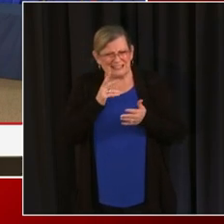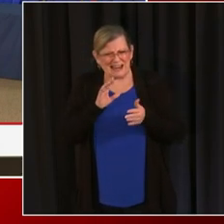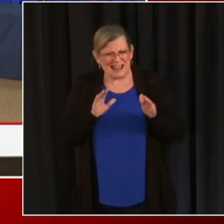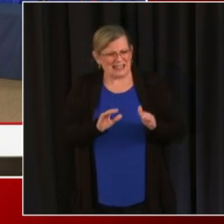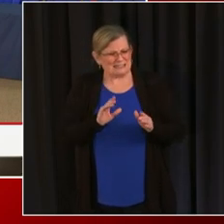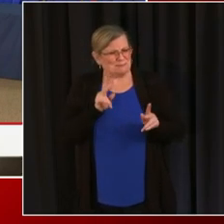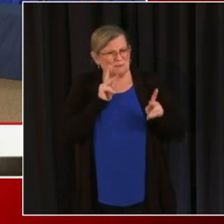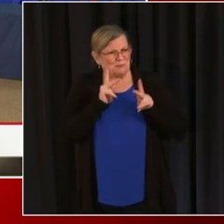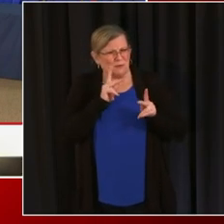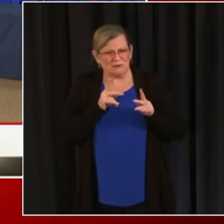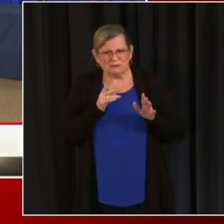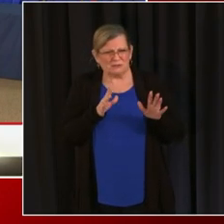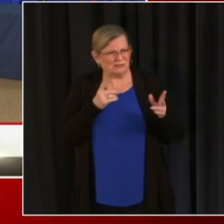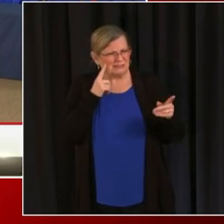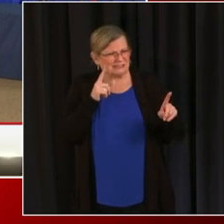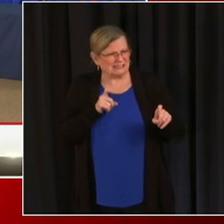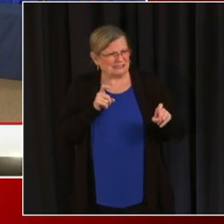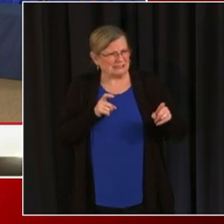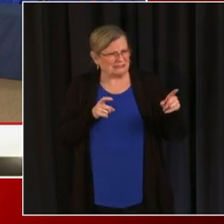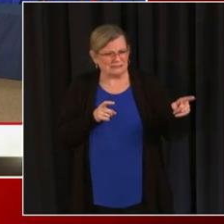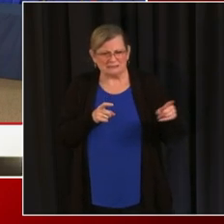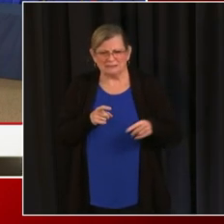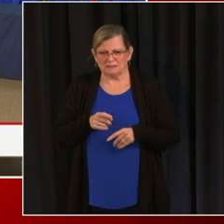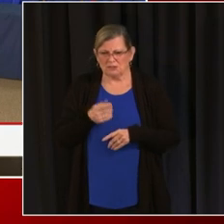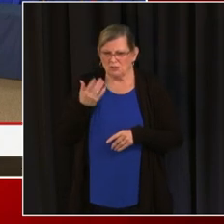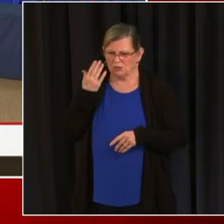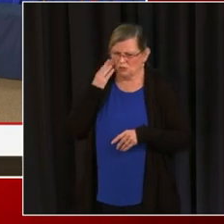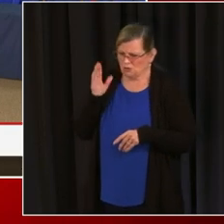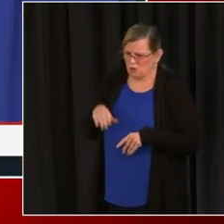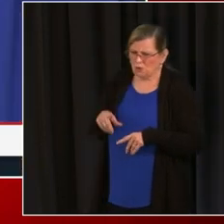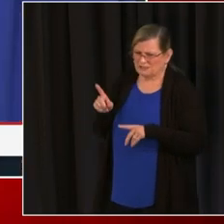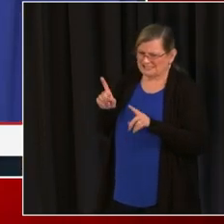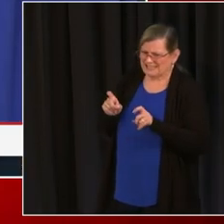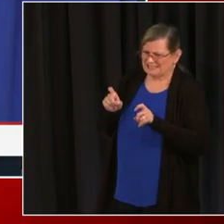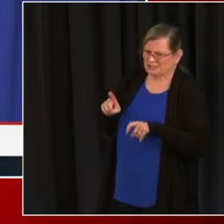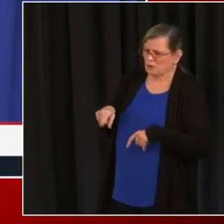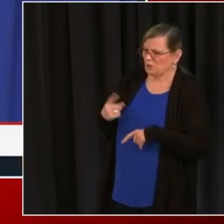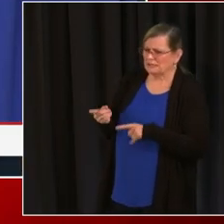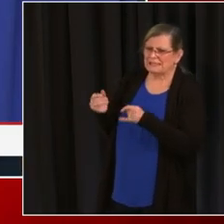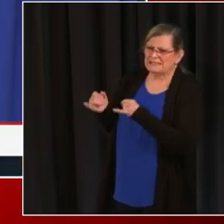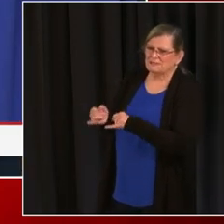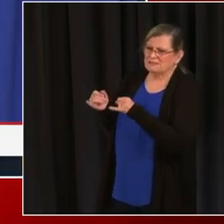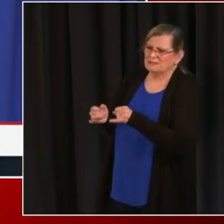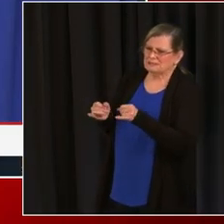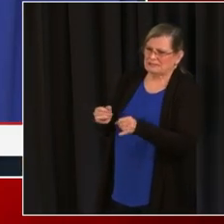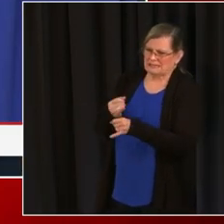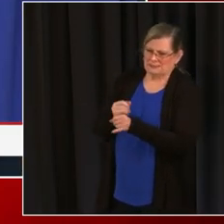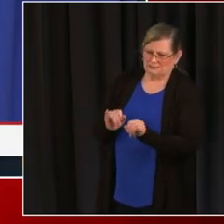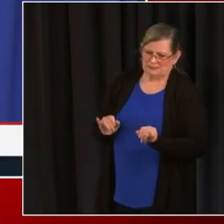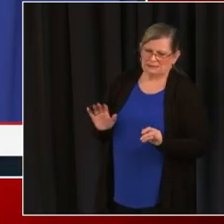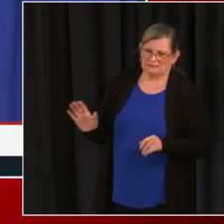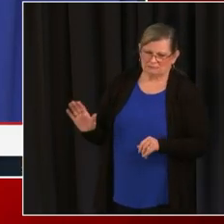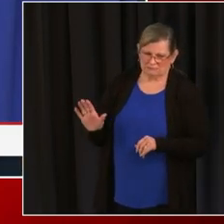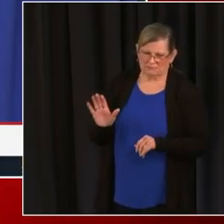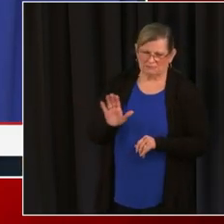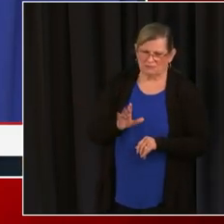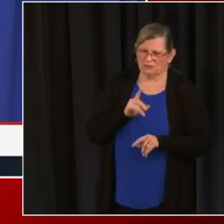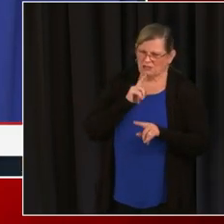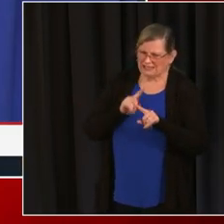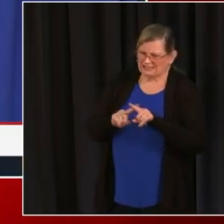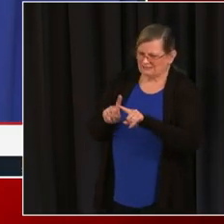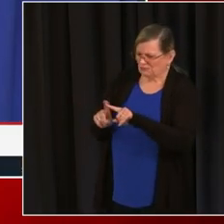getting tested? Well, I think, Mark, you know that testing has always been individually independent, right? So there are